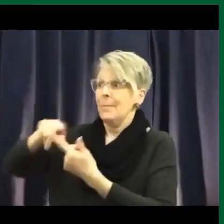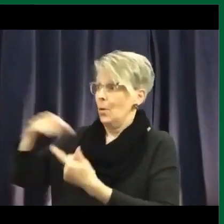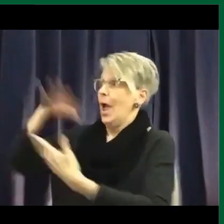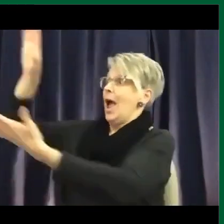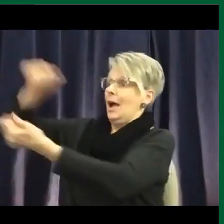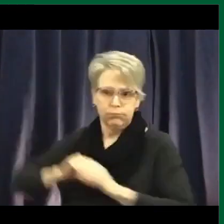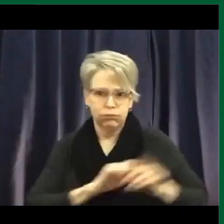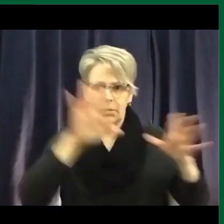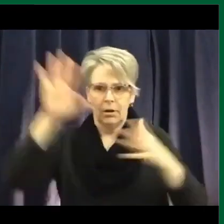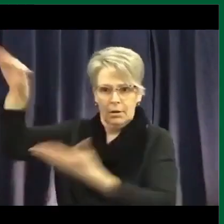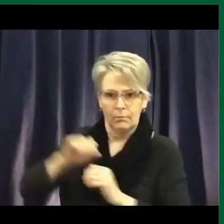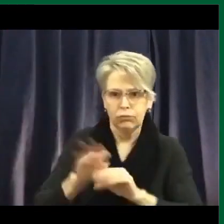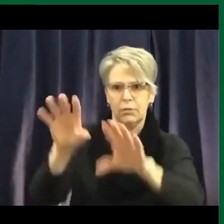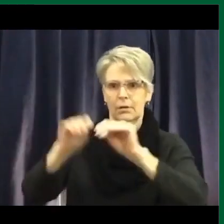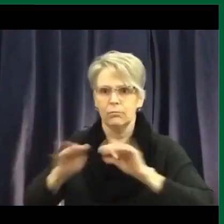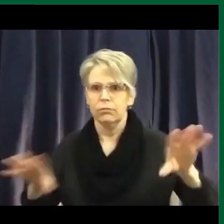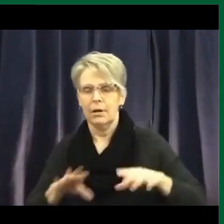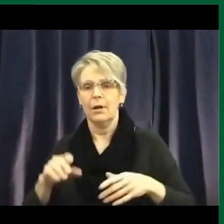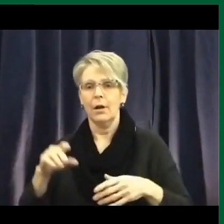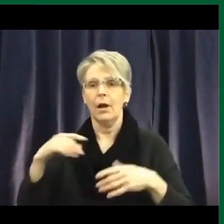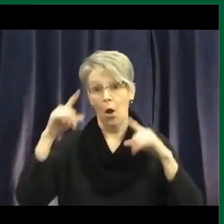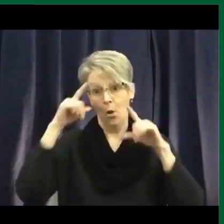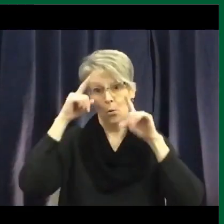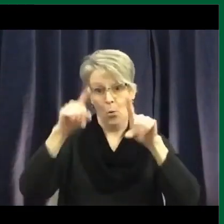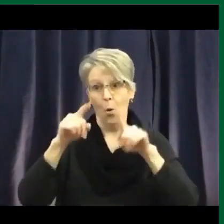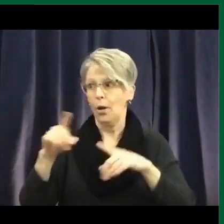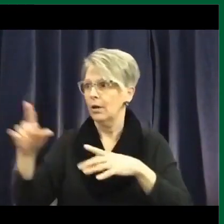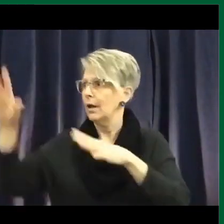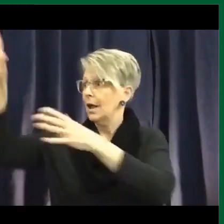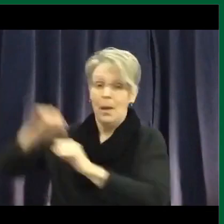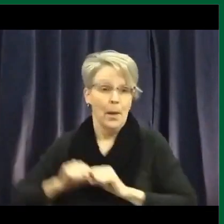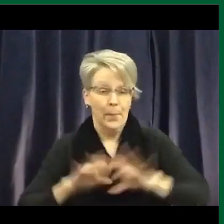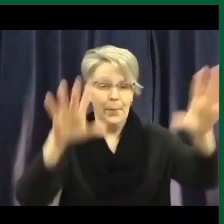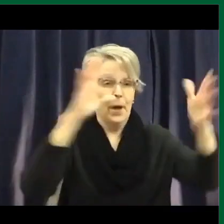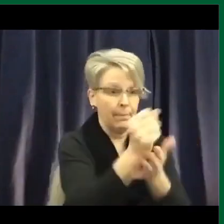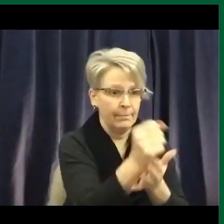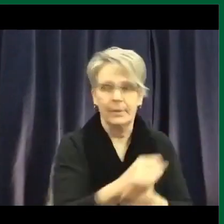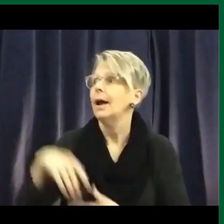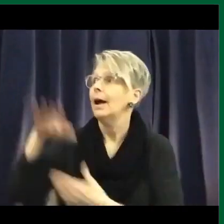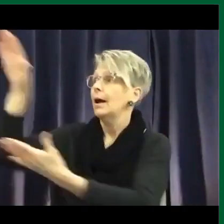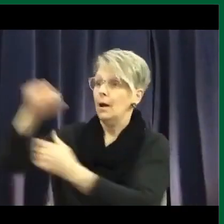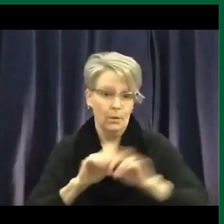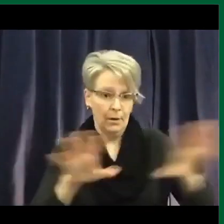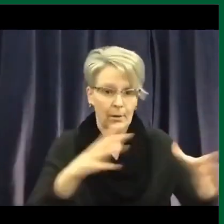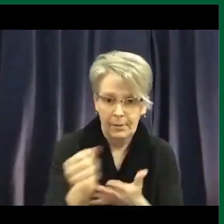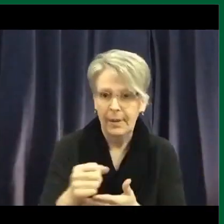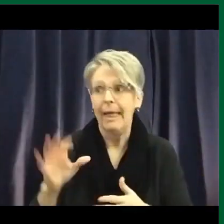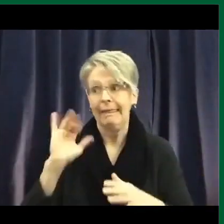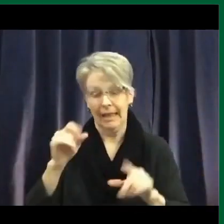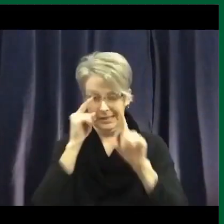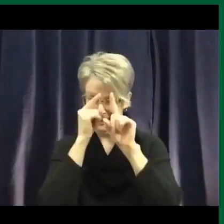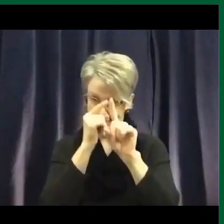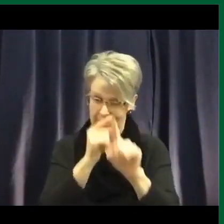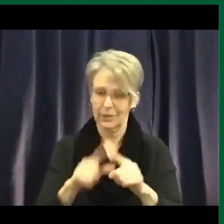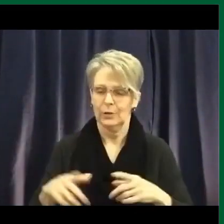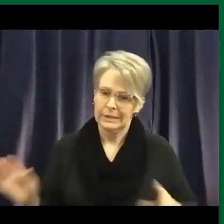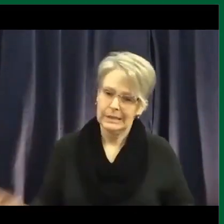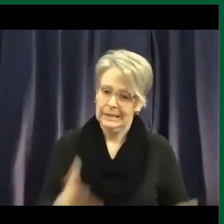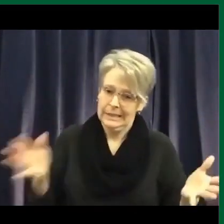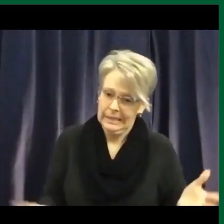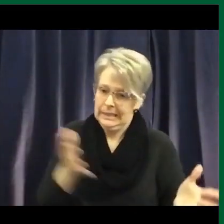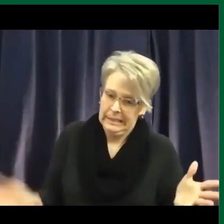really make the system run out of vaccine before the next batch arrives. I think that is going to be another critical key for us to gradually